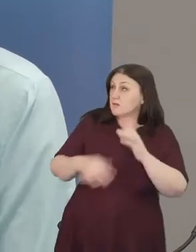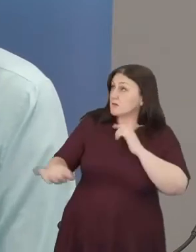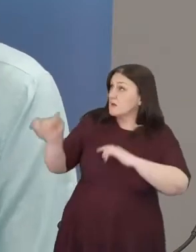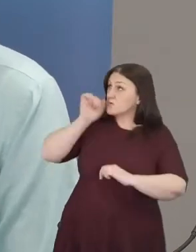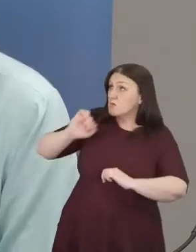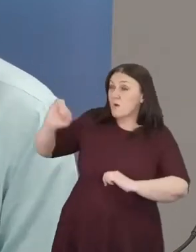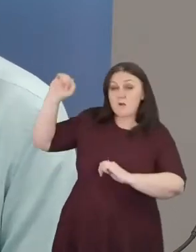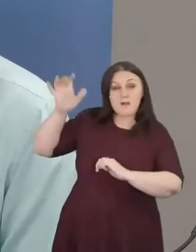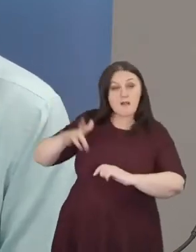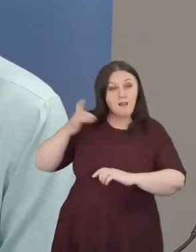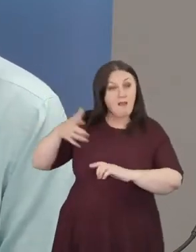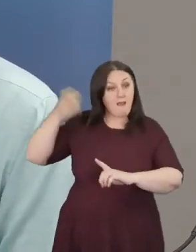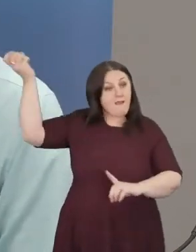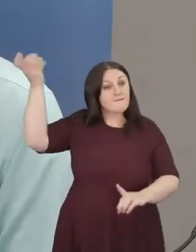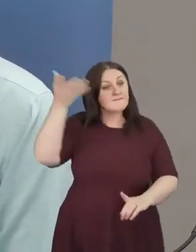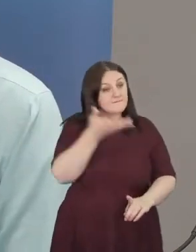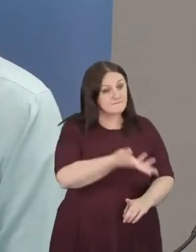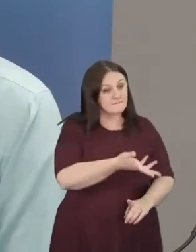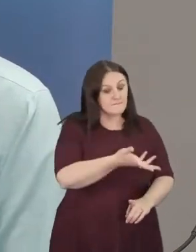What does it mean for you?